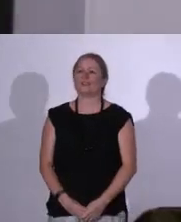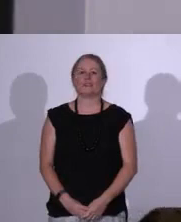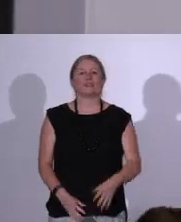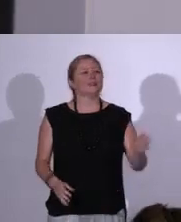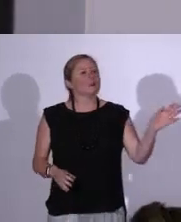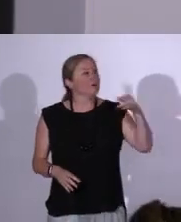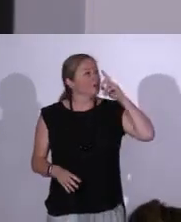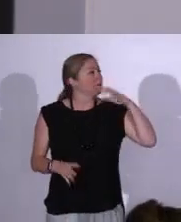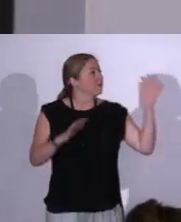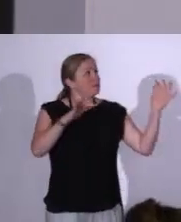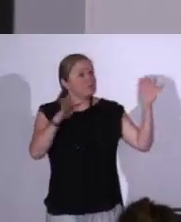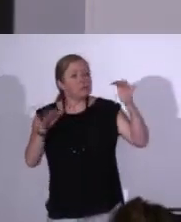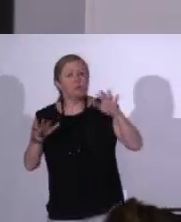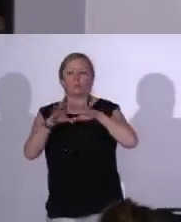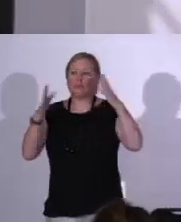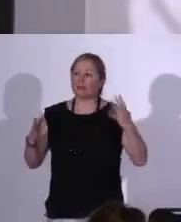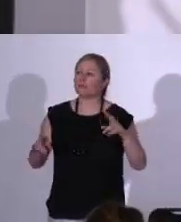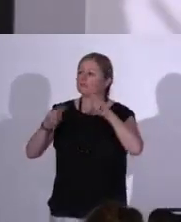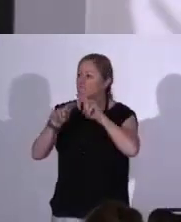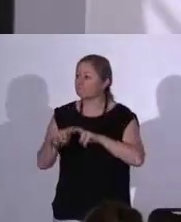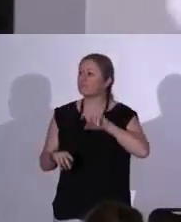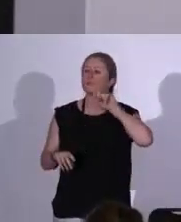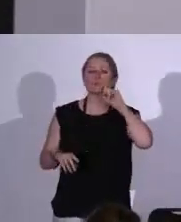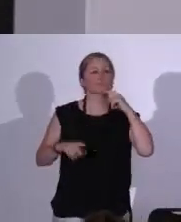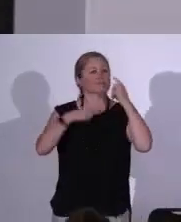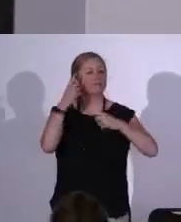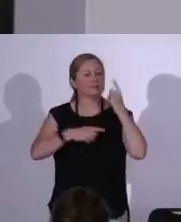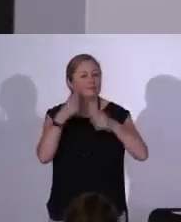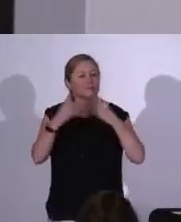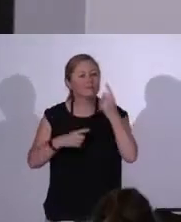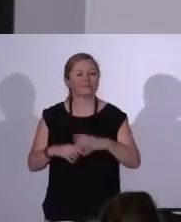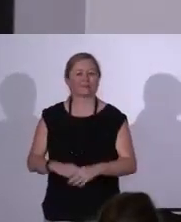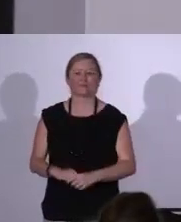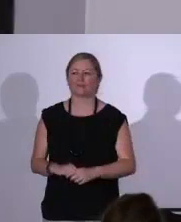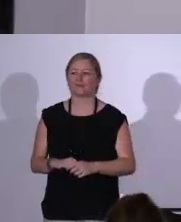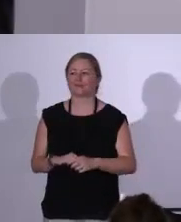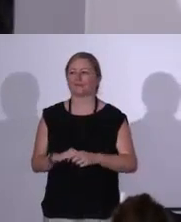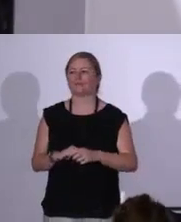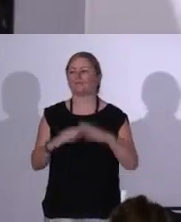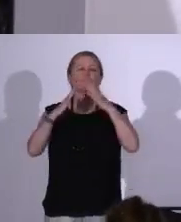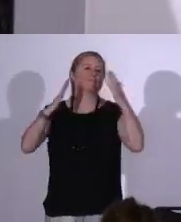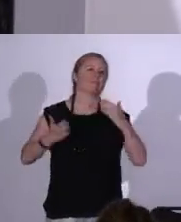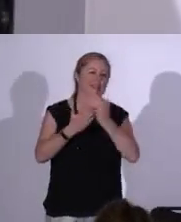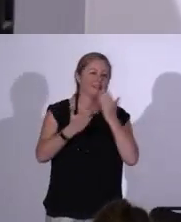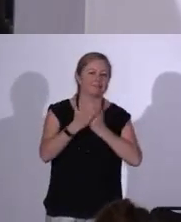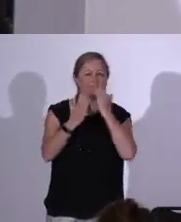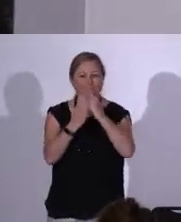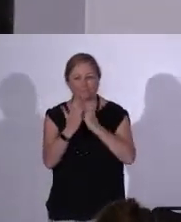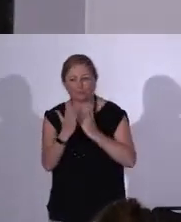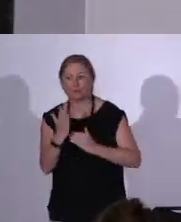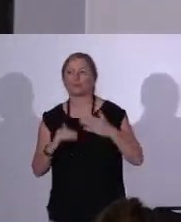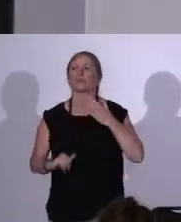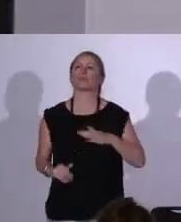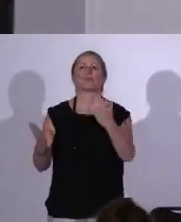The table. We'll run through a little bit of housekeeping stuff. Of course, I'd